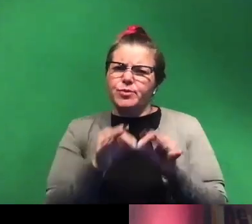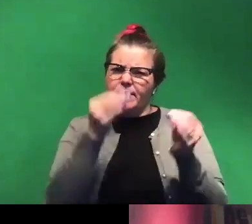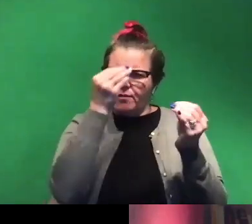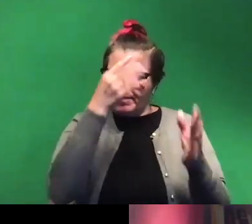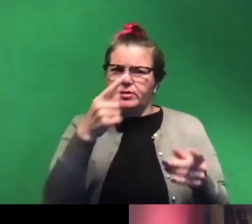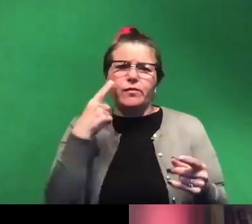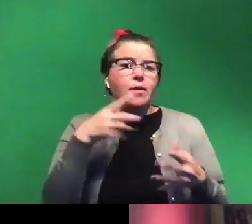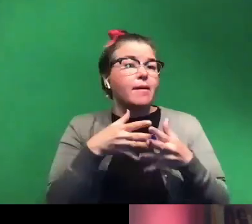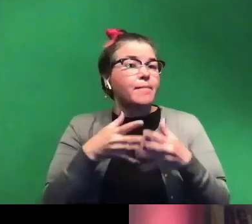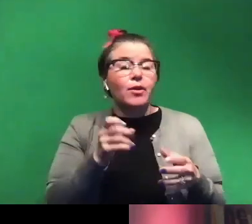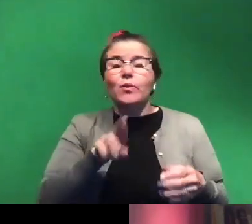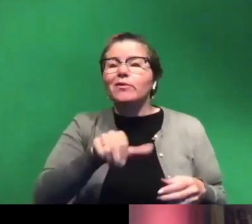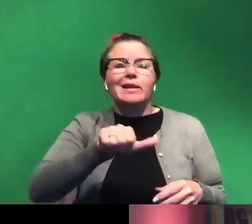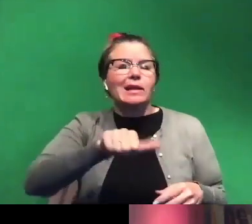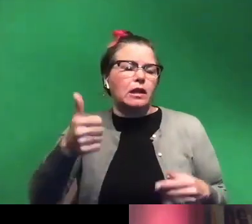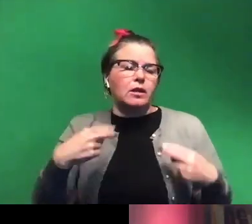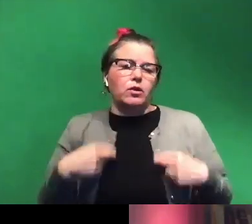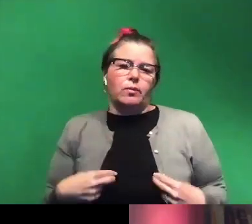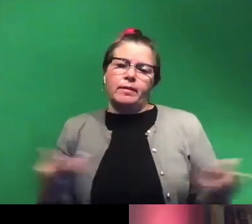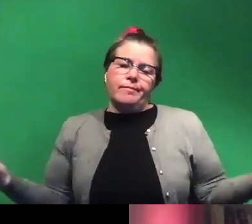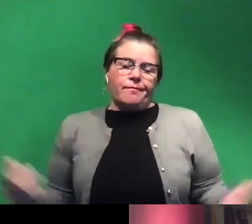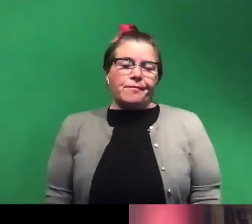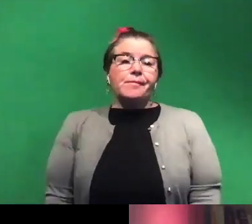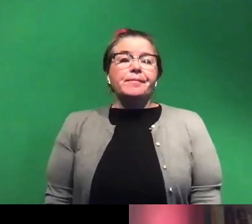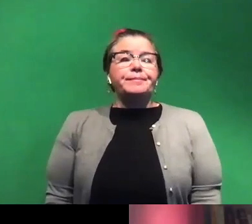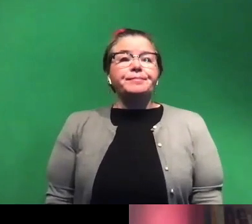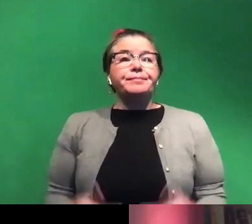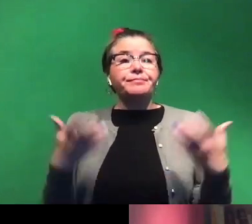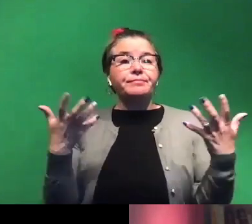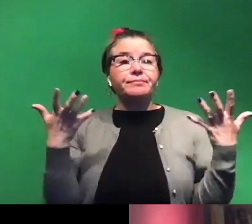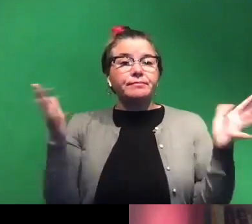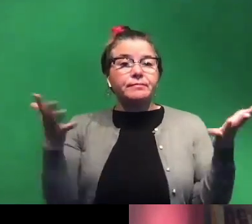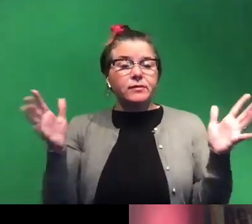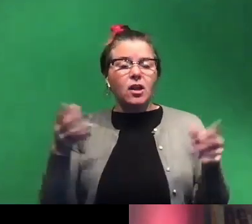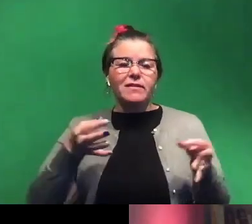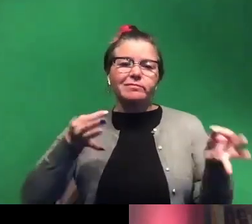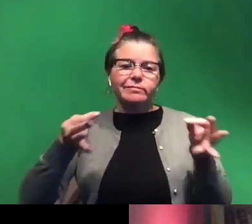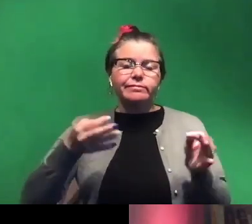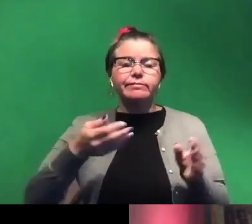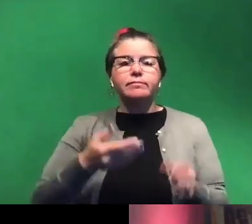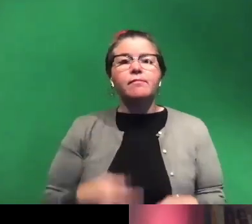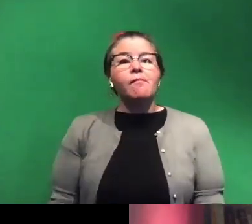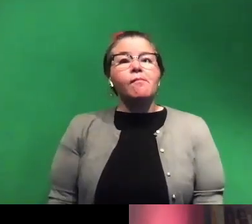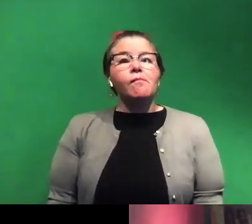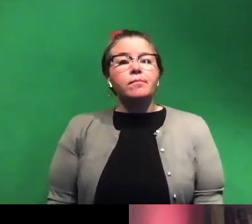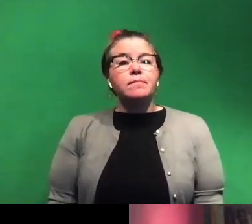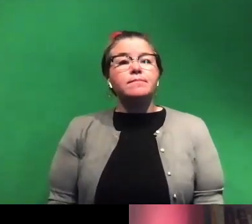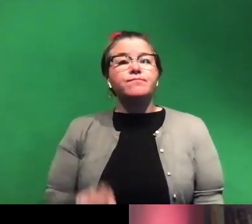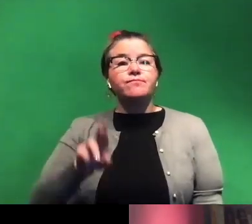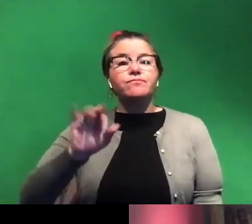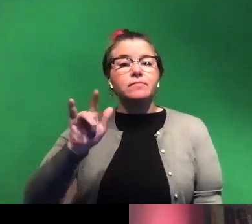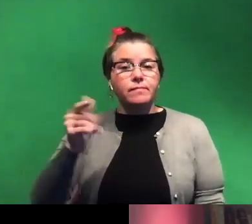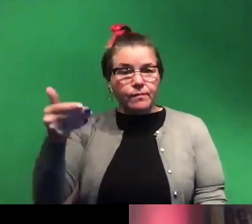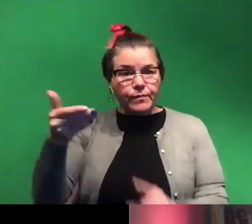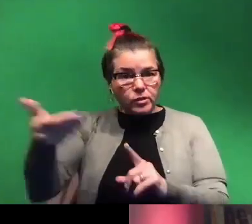or any other human. That's all of the housekeeping I have. So Riley, do you want to introduce